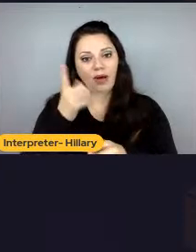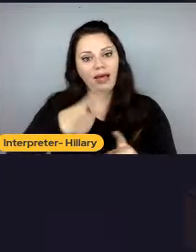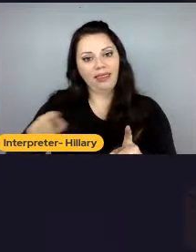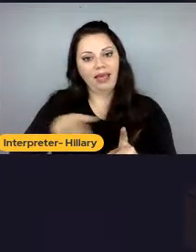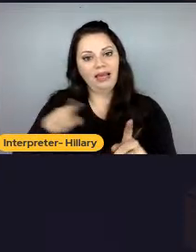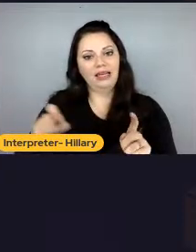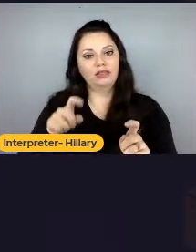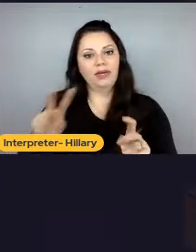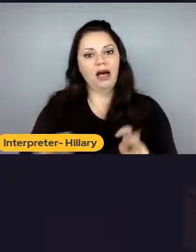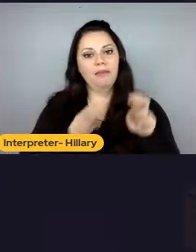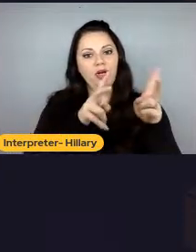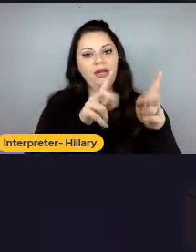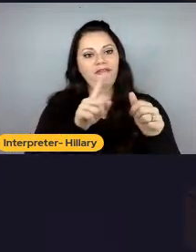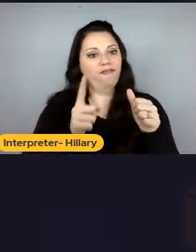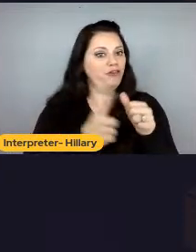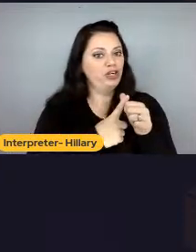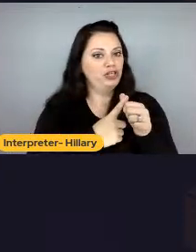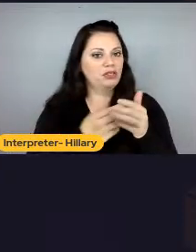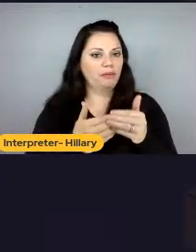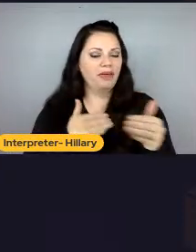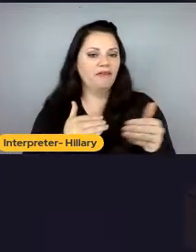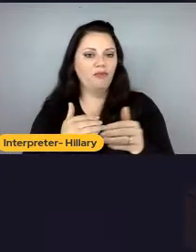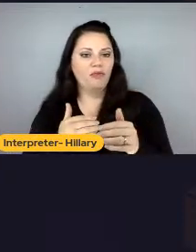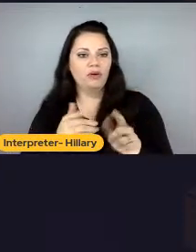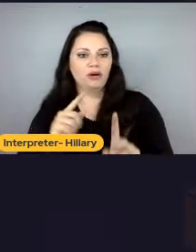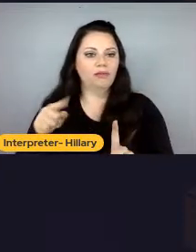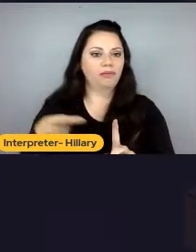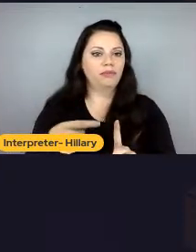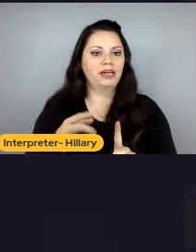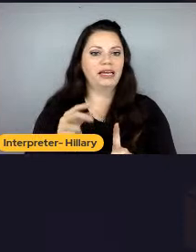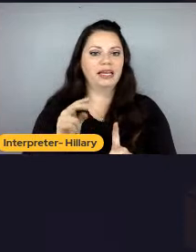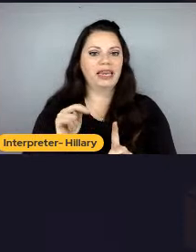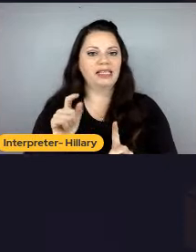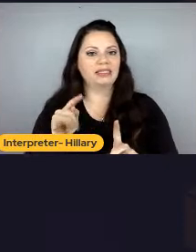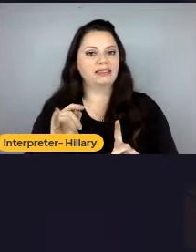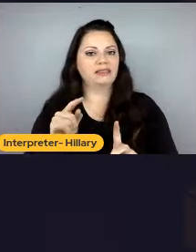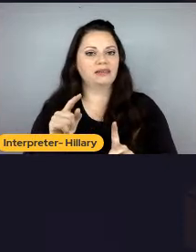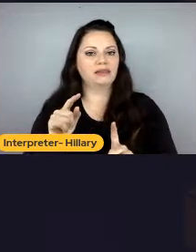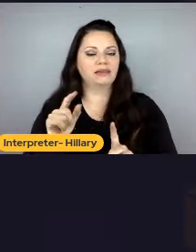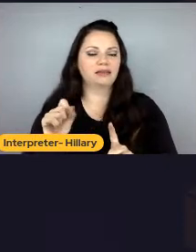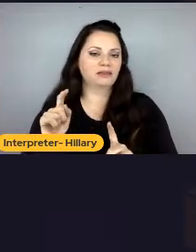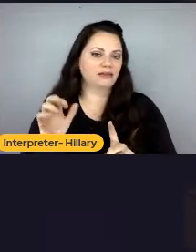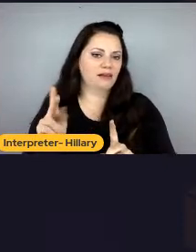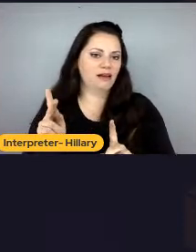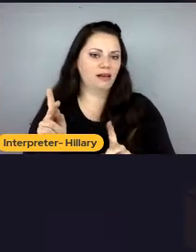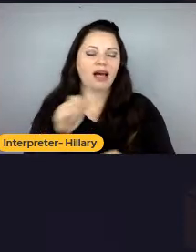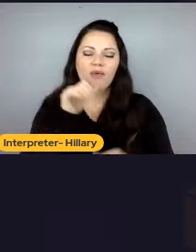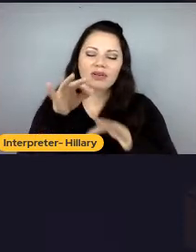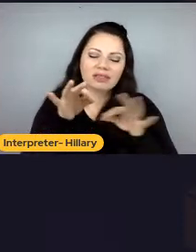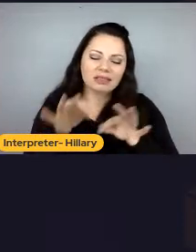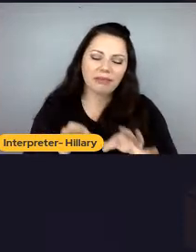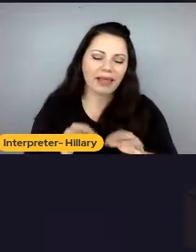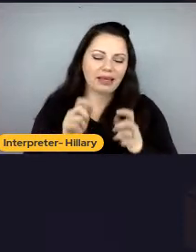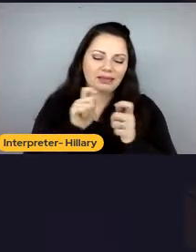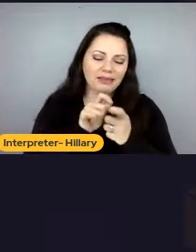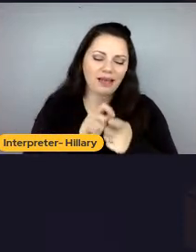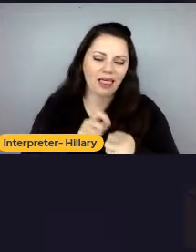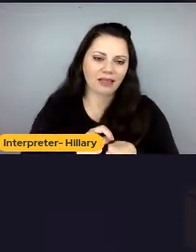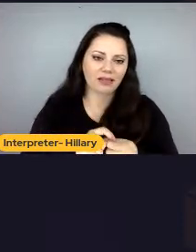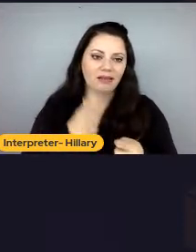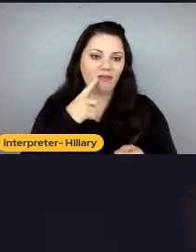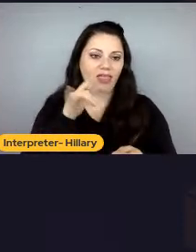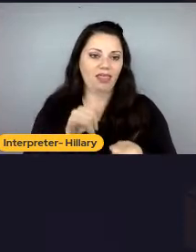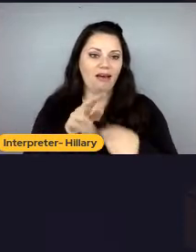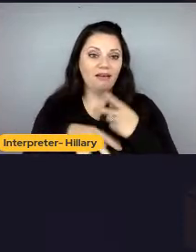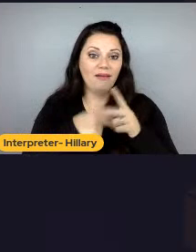uploaded first before instantiating the nested stack. I won't go into the details of the implementation here for those